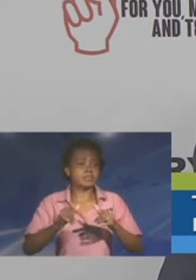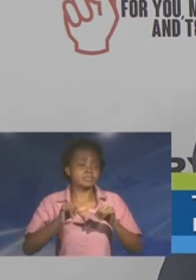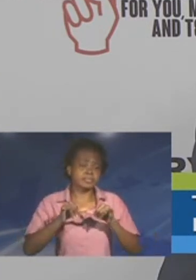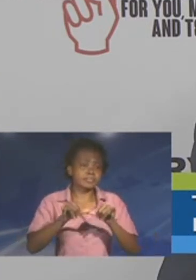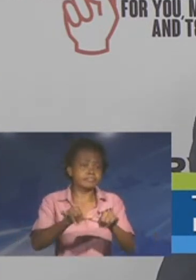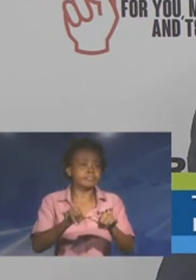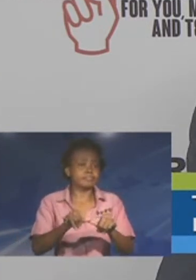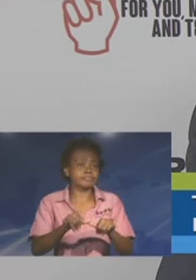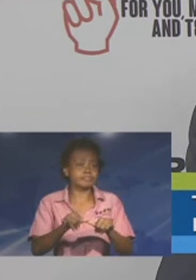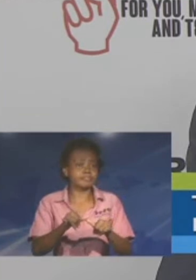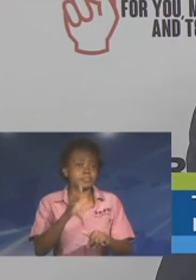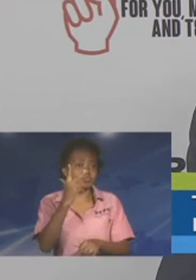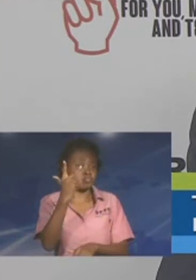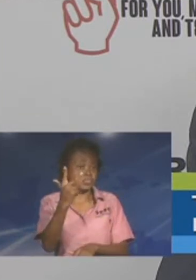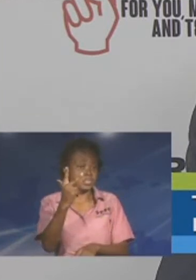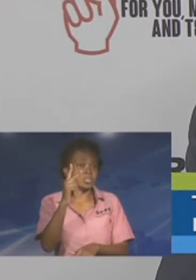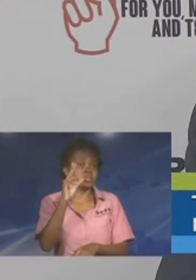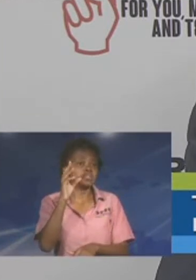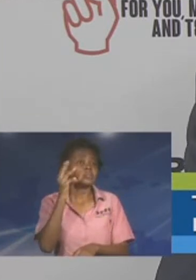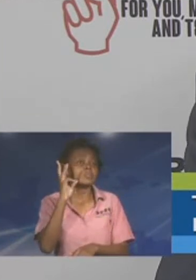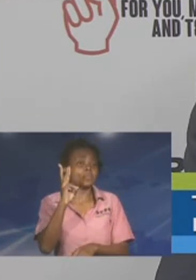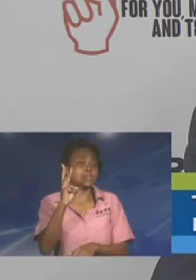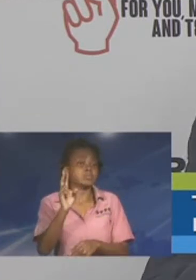W's. Wearing your mask where appropriate,